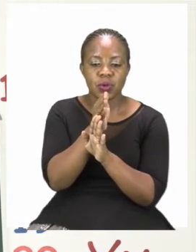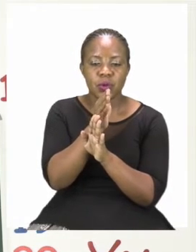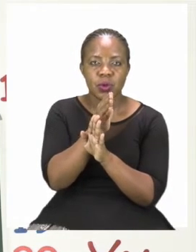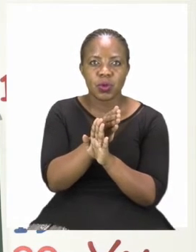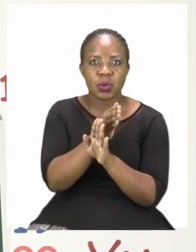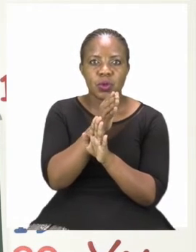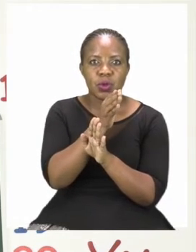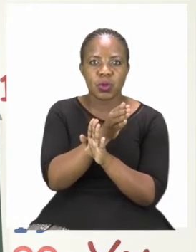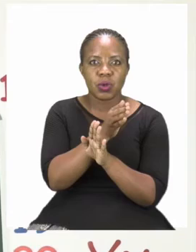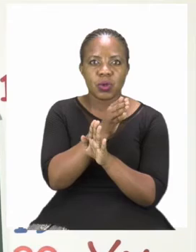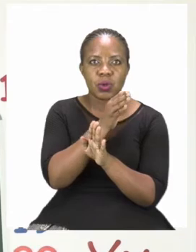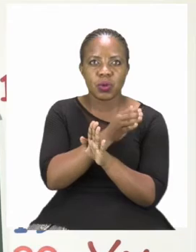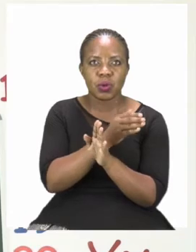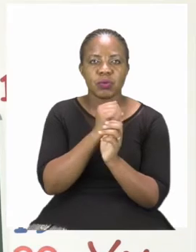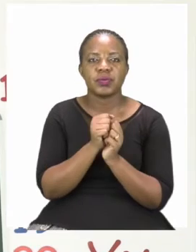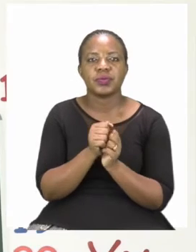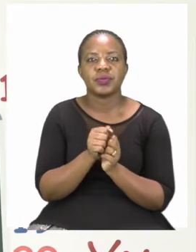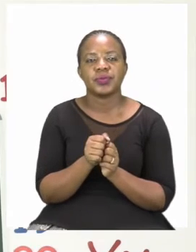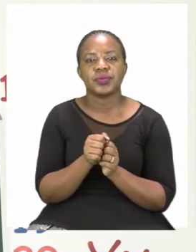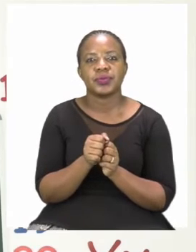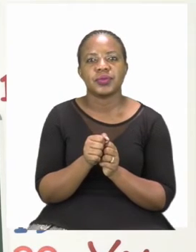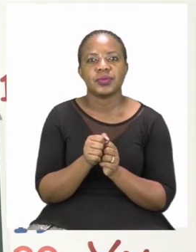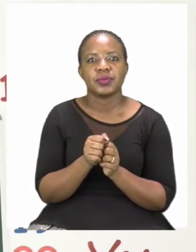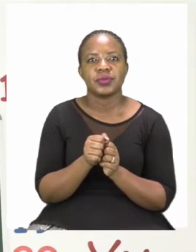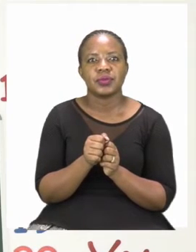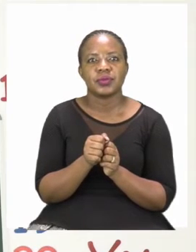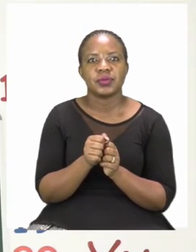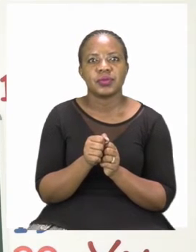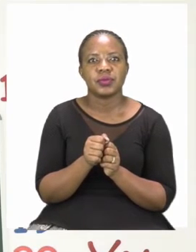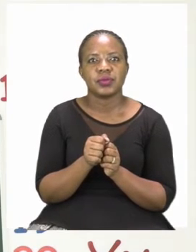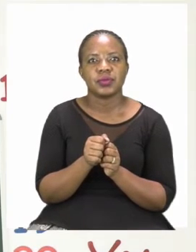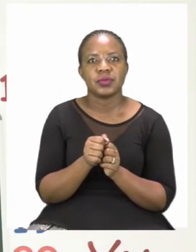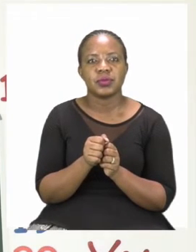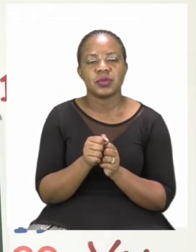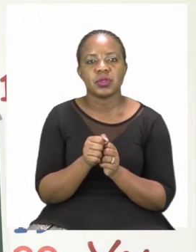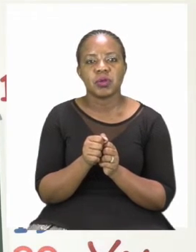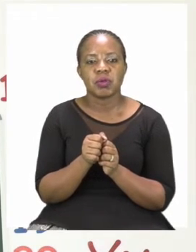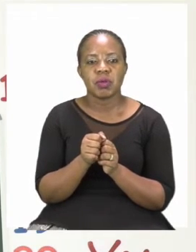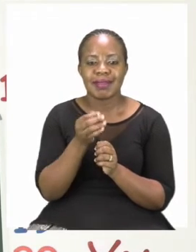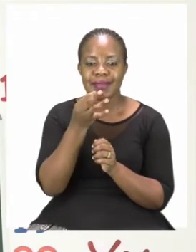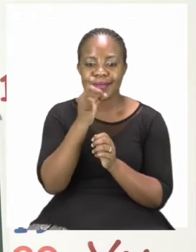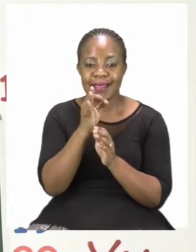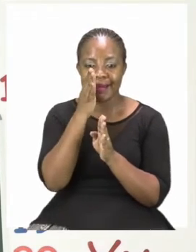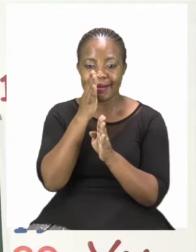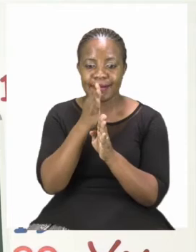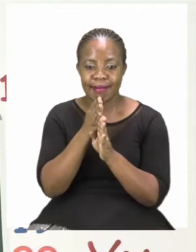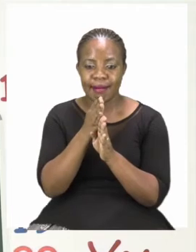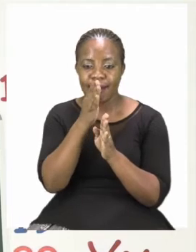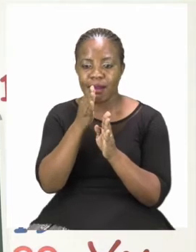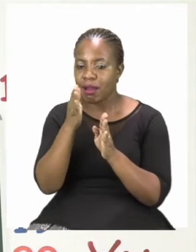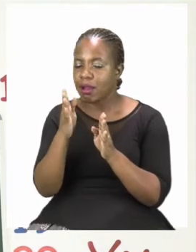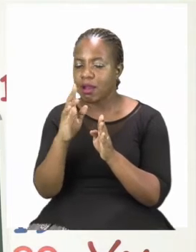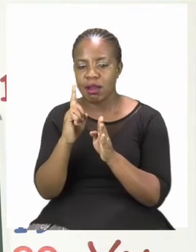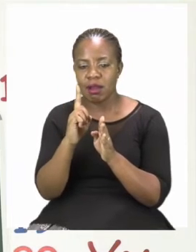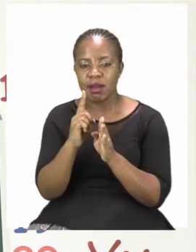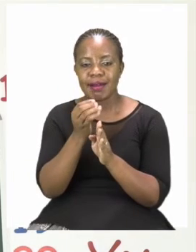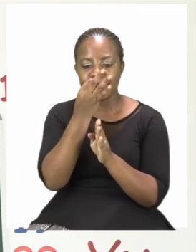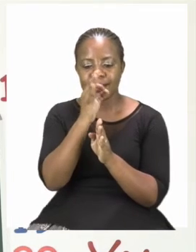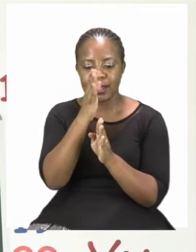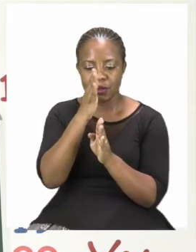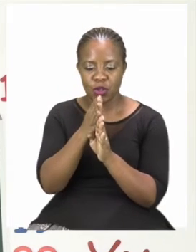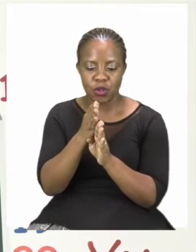with. Take your time and I will see you just now. Follow us on MyZone Facebook Active Kids to watch your